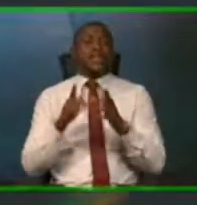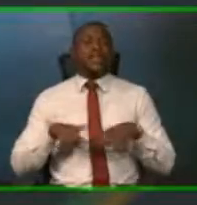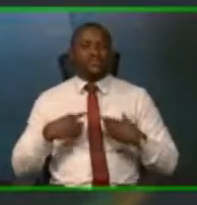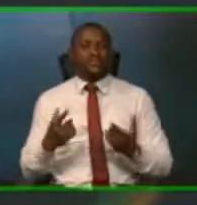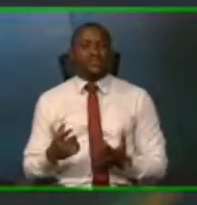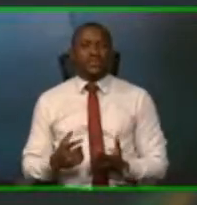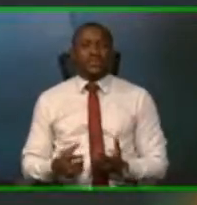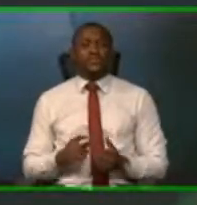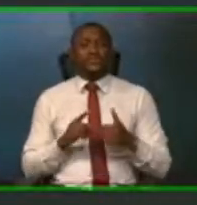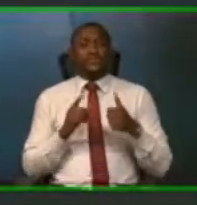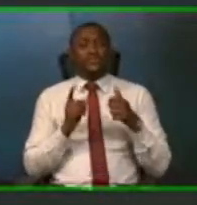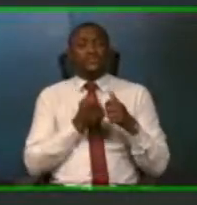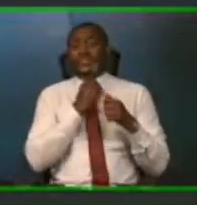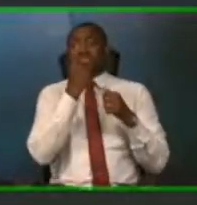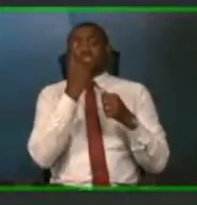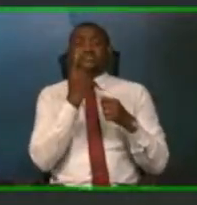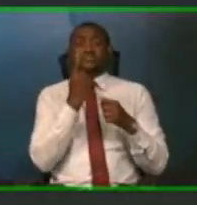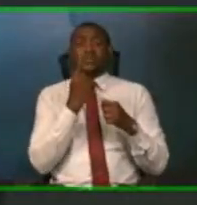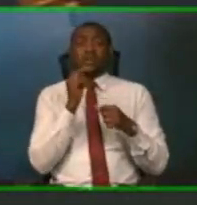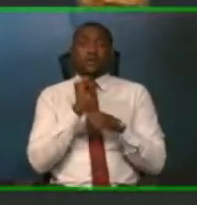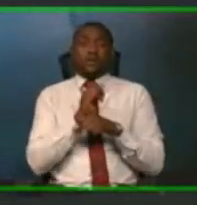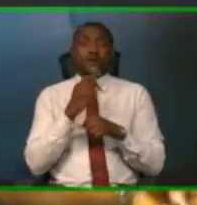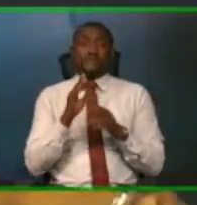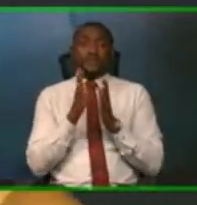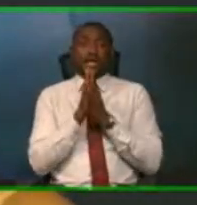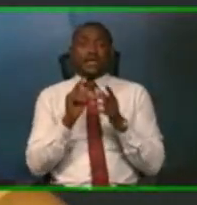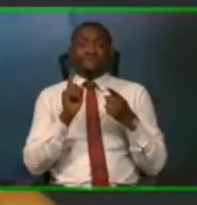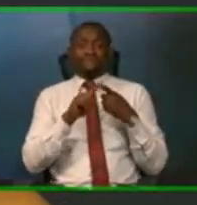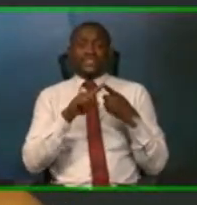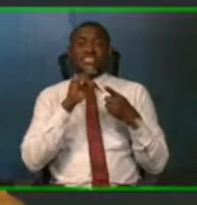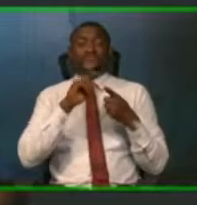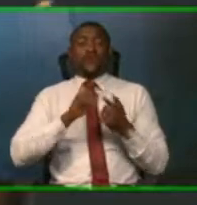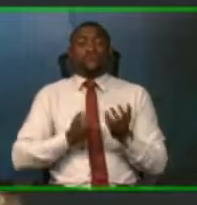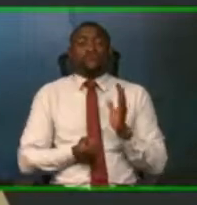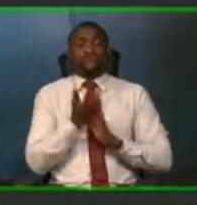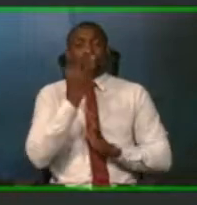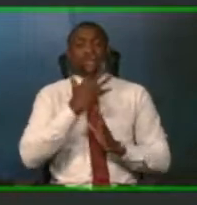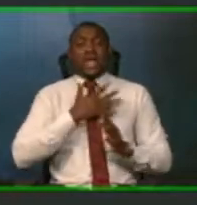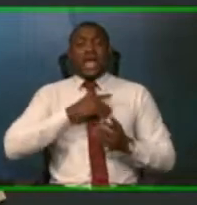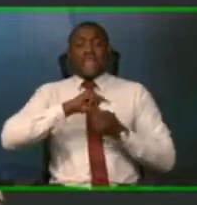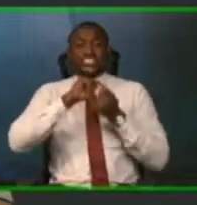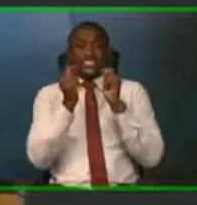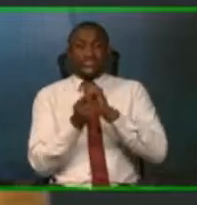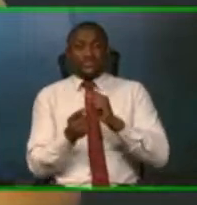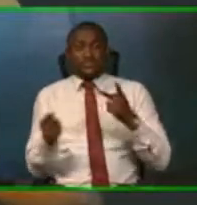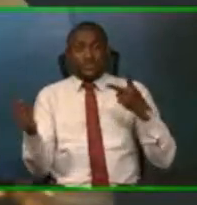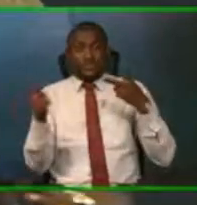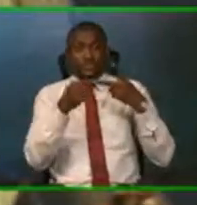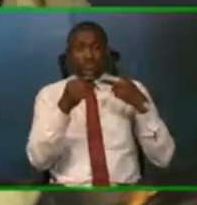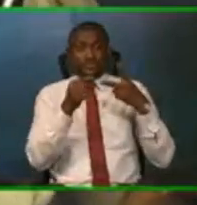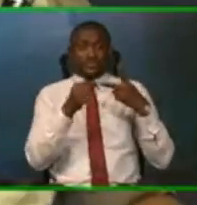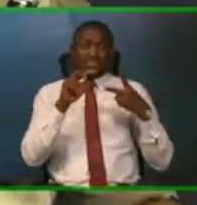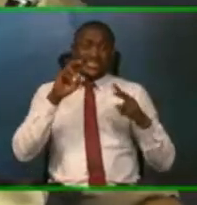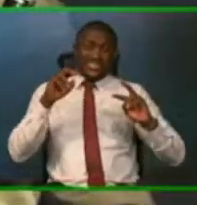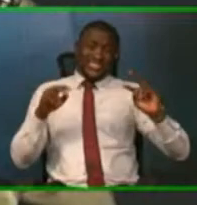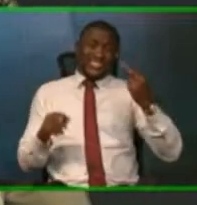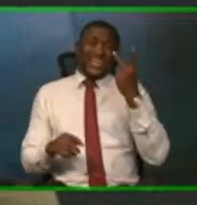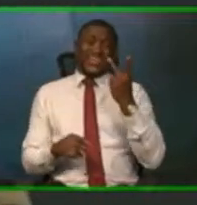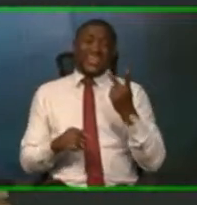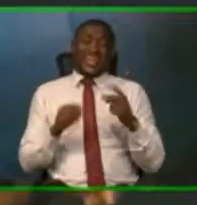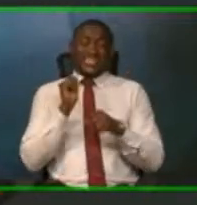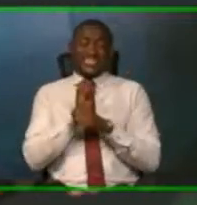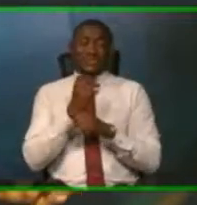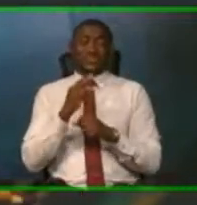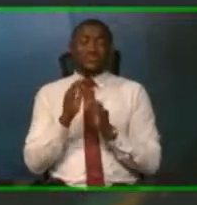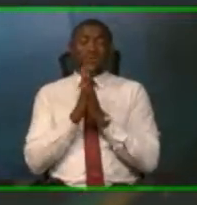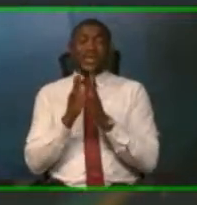first assignment of prayer is for growth and transformation. Number two, the second assignment of prayer,